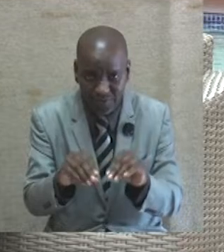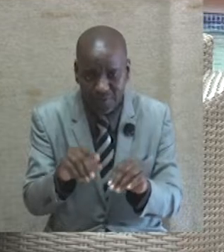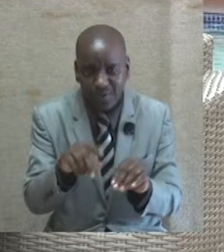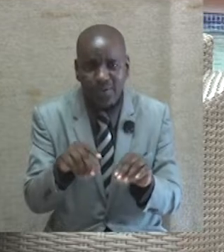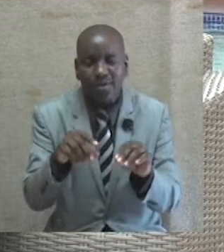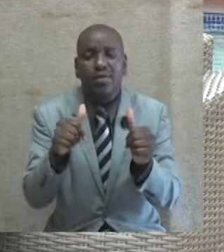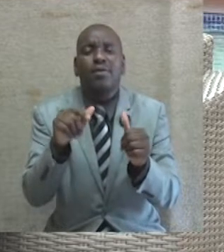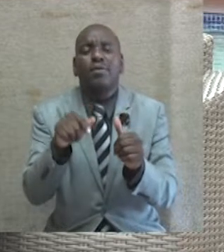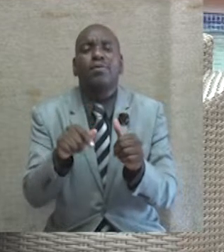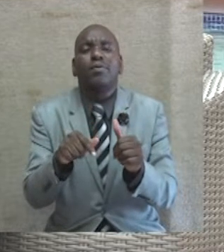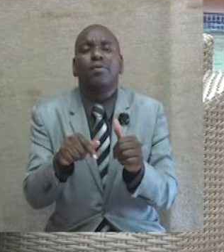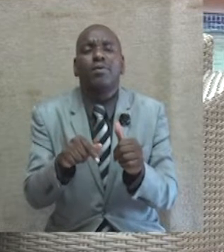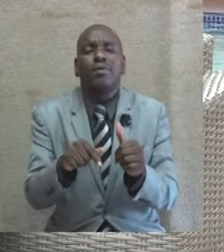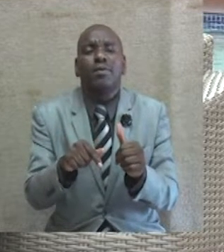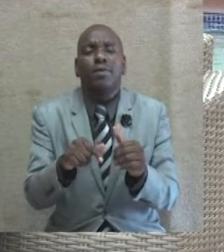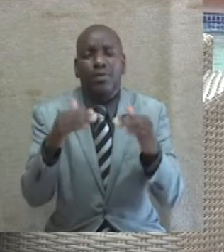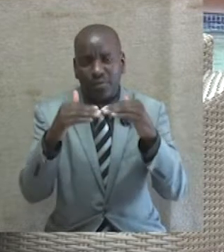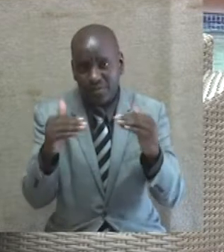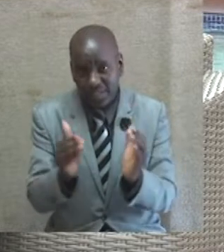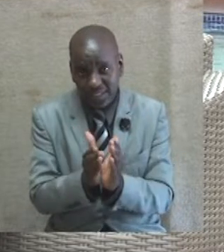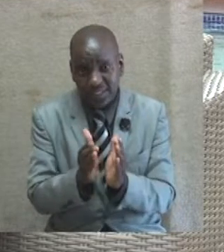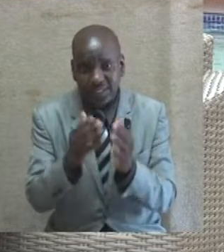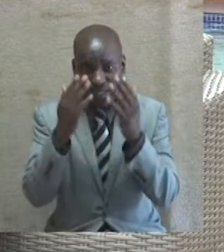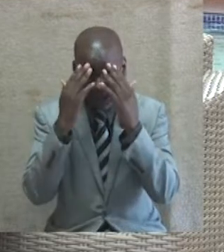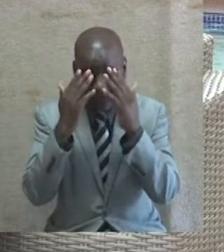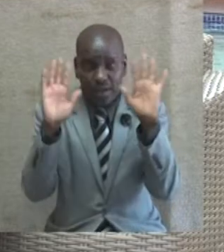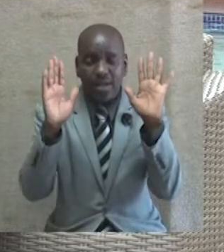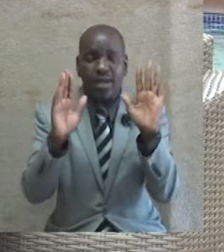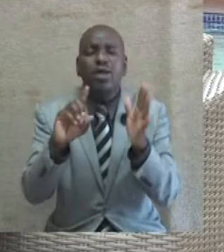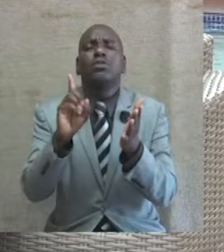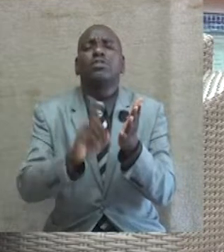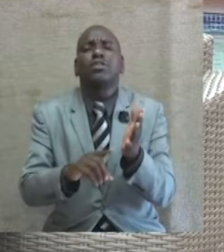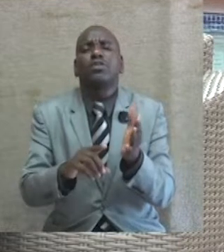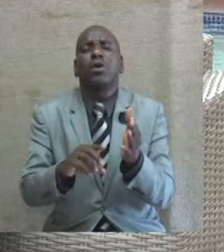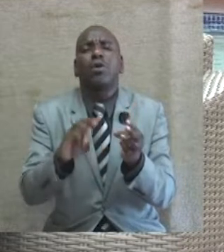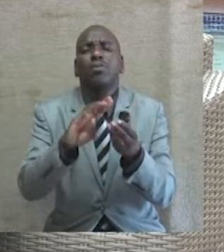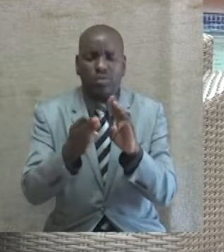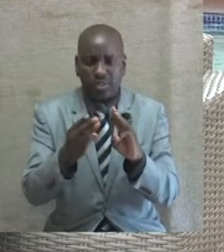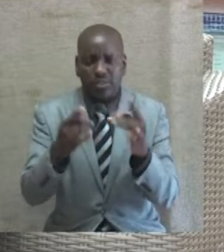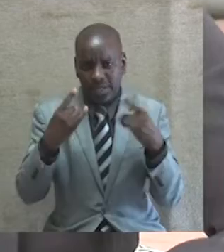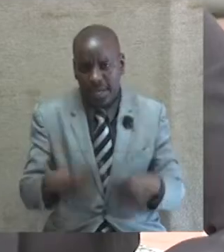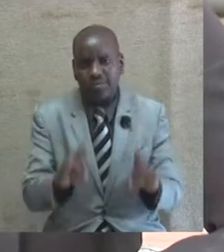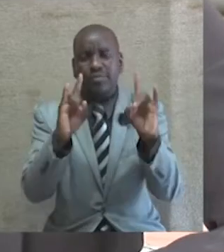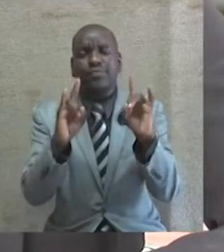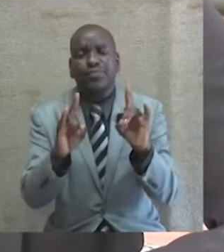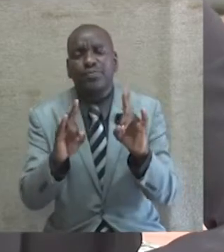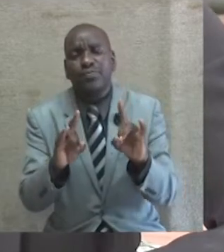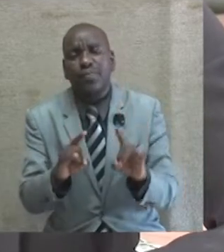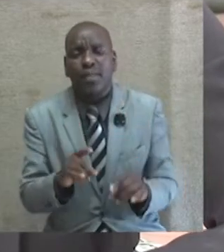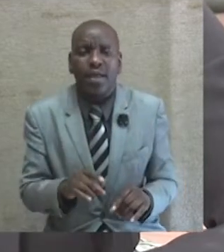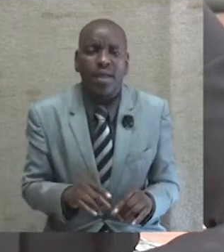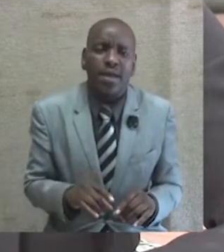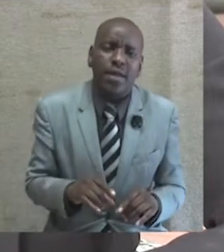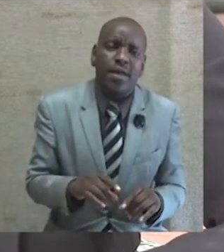have you been making it make sure that the community is aware of these issues to do with sexual reproductive health rights?